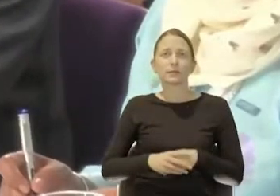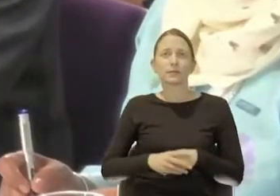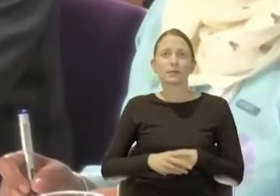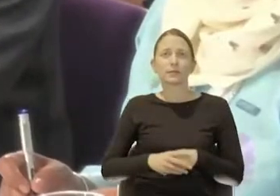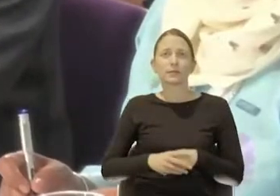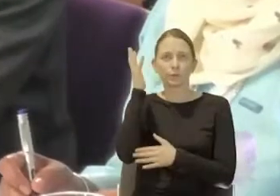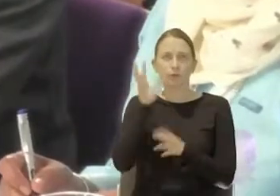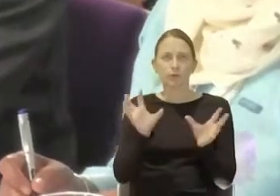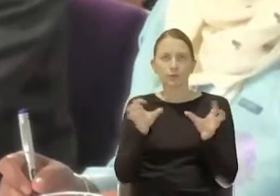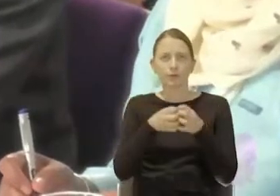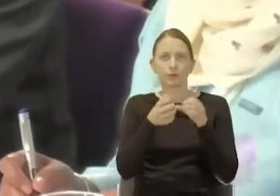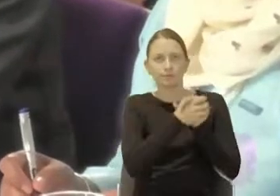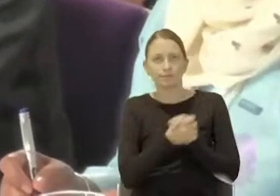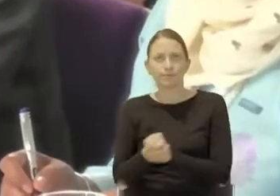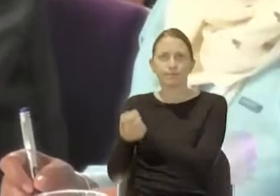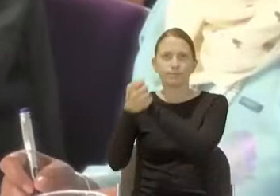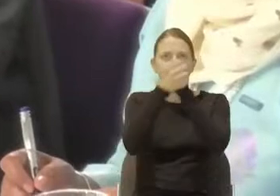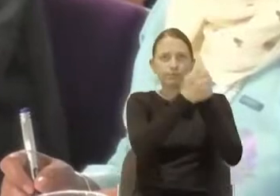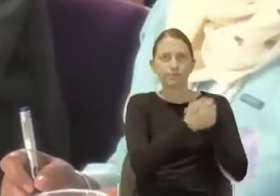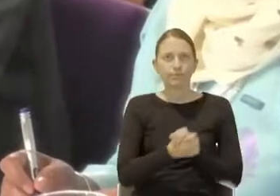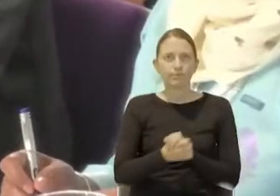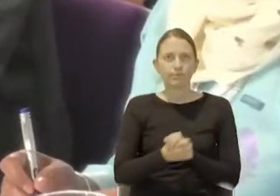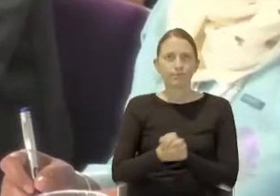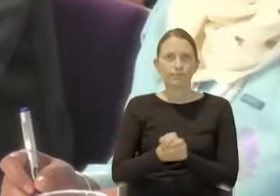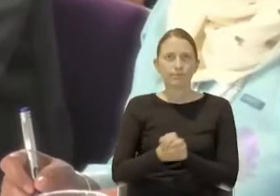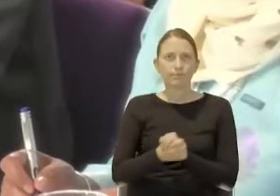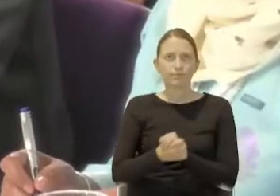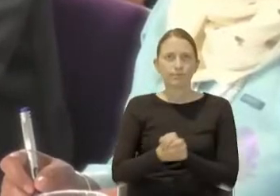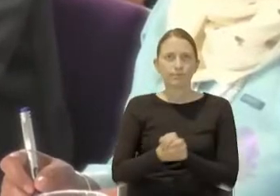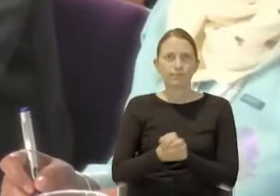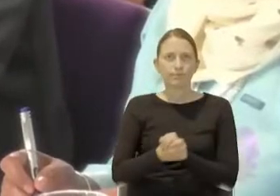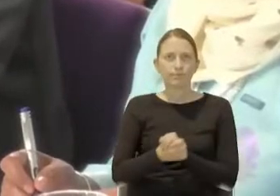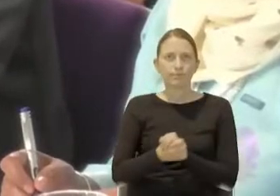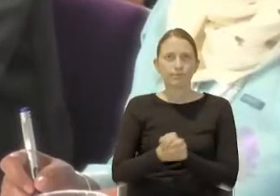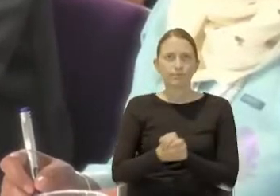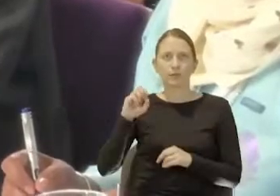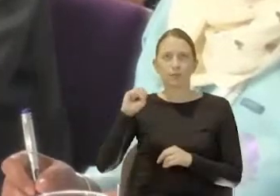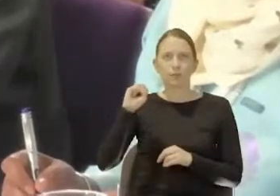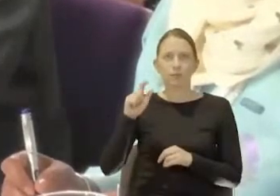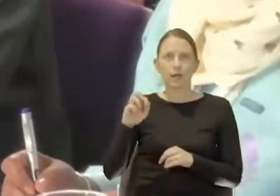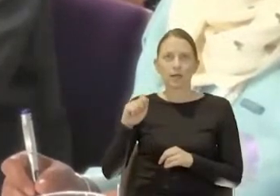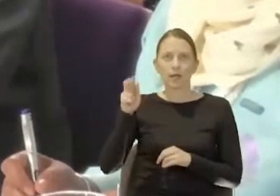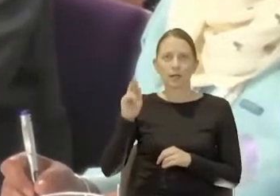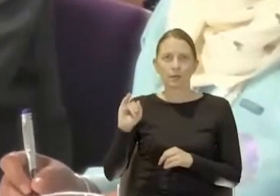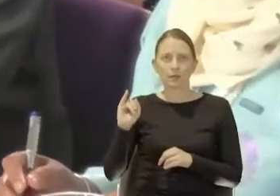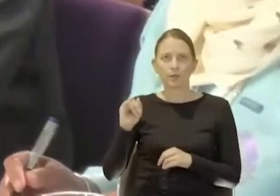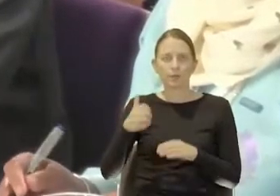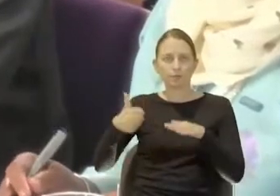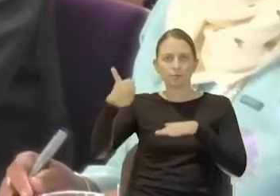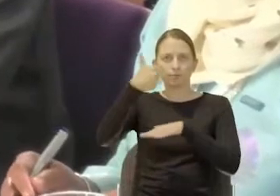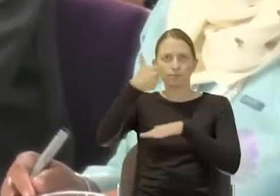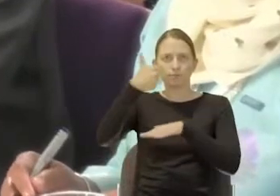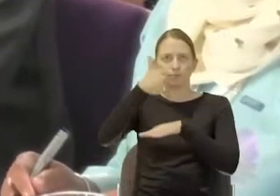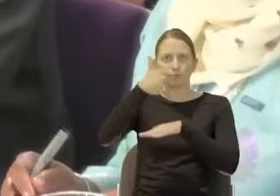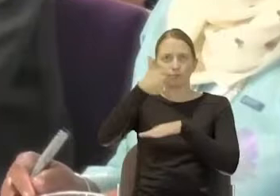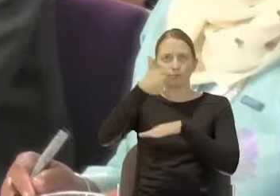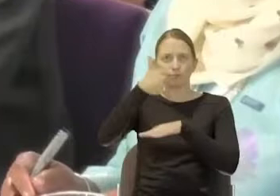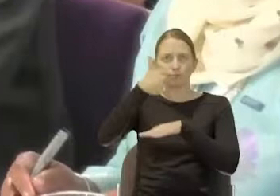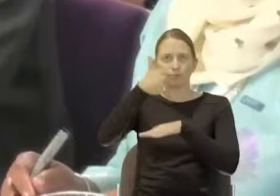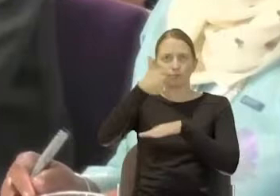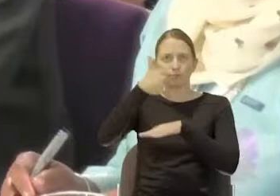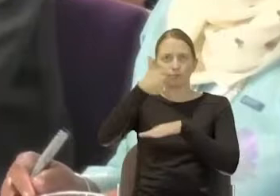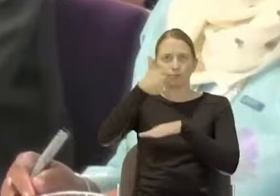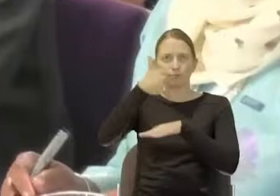Excellency Abdullah Shahid, President of the General Assembly, and it included highly constructive interventions by the